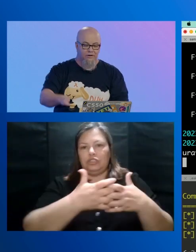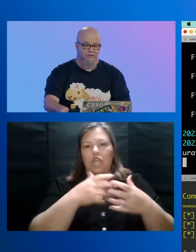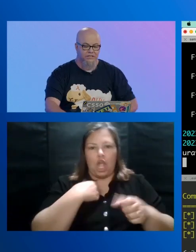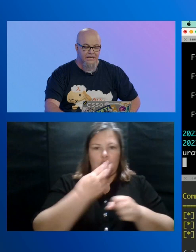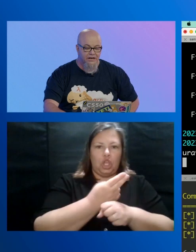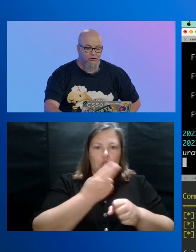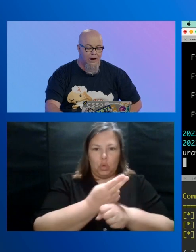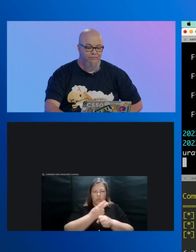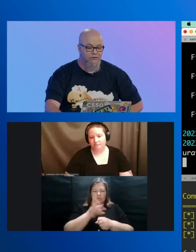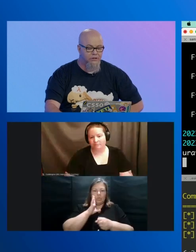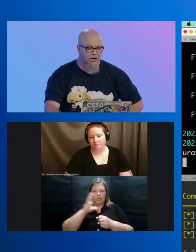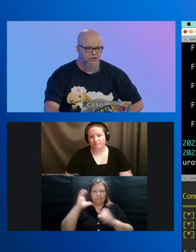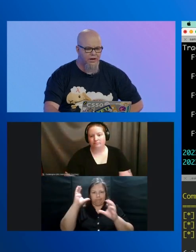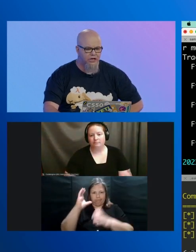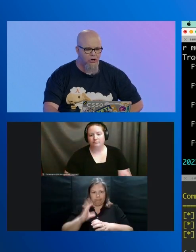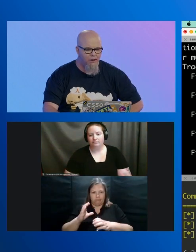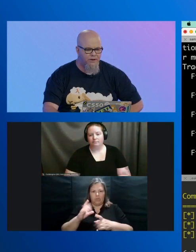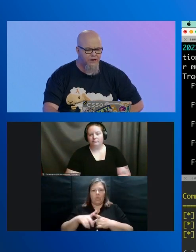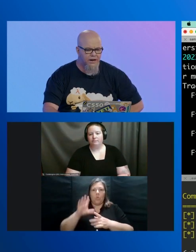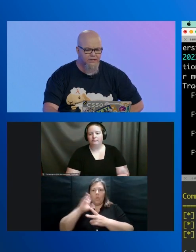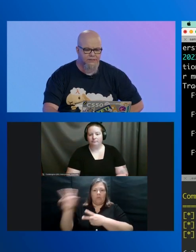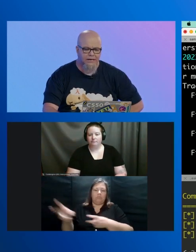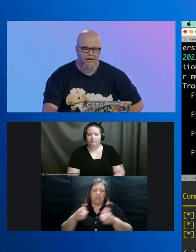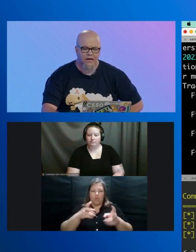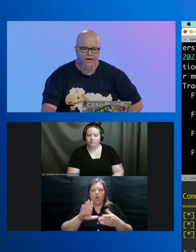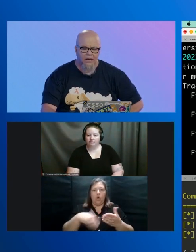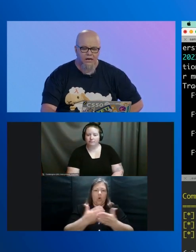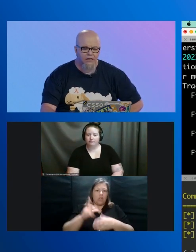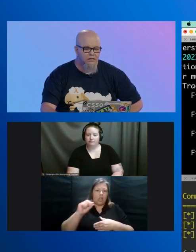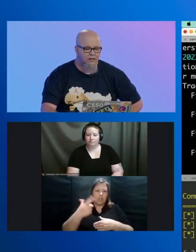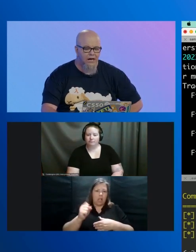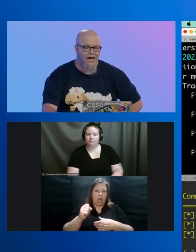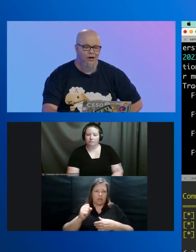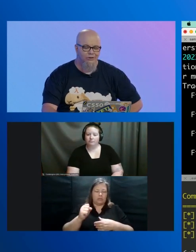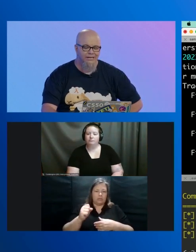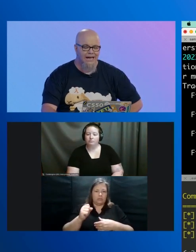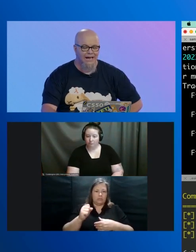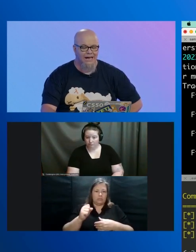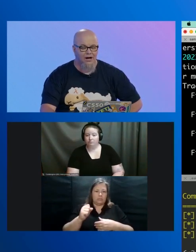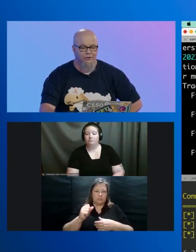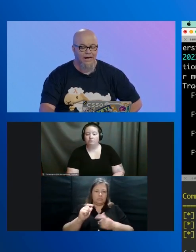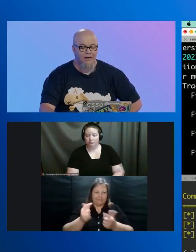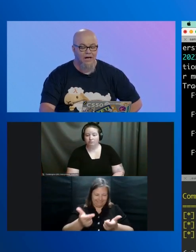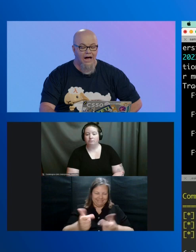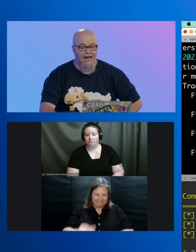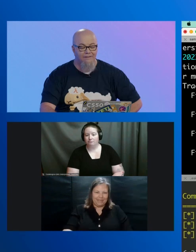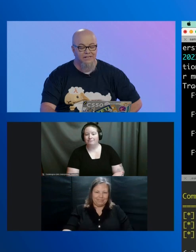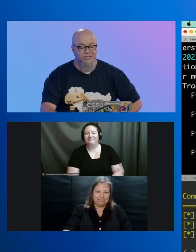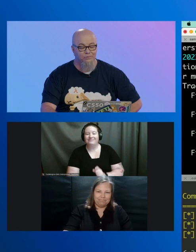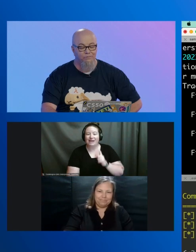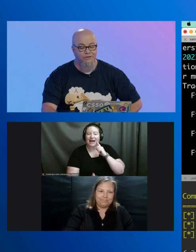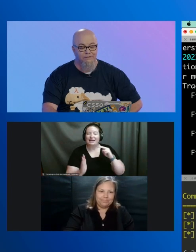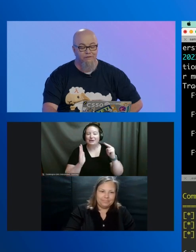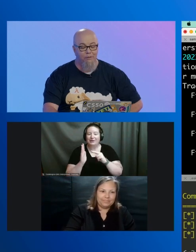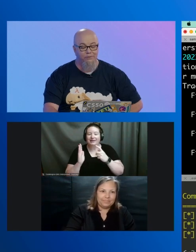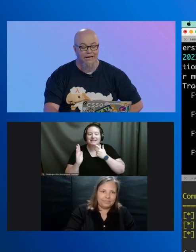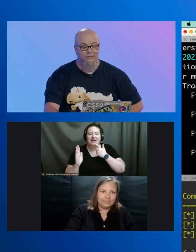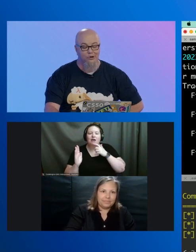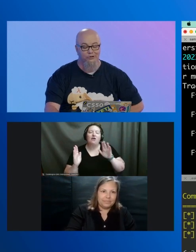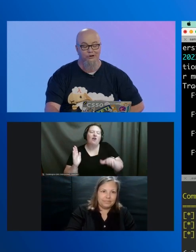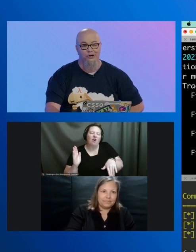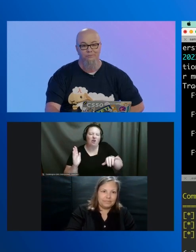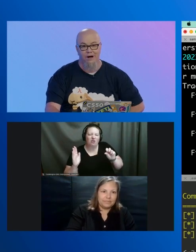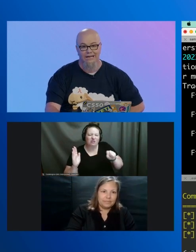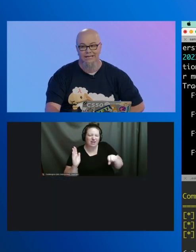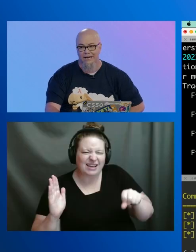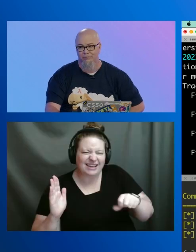Lambda functions, and it'll grab those logs. So I can go up here and I can say, oh, yeah, okay. I have this default